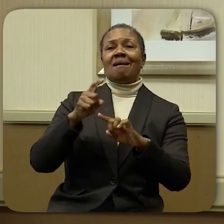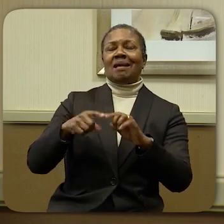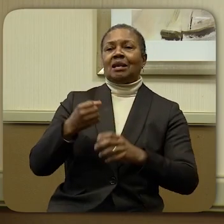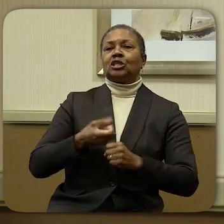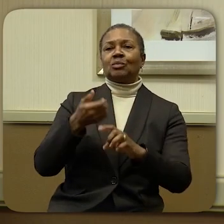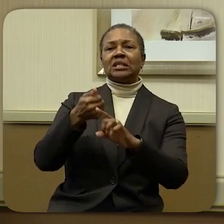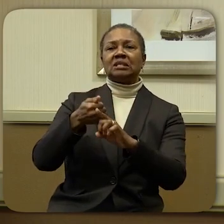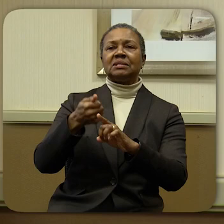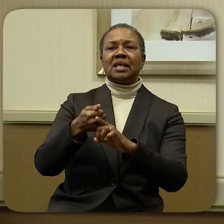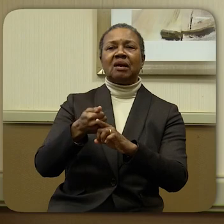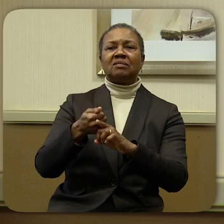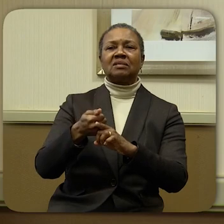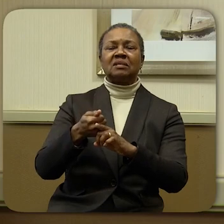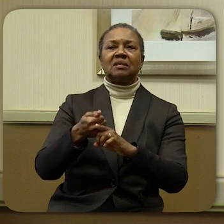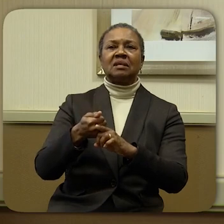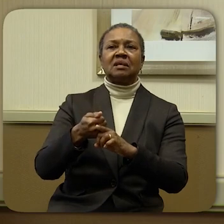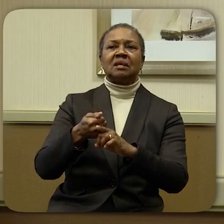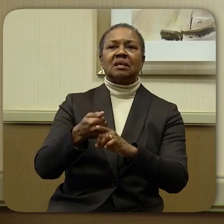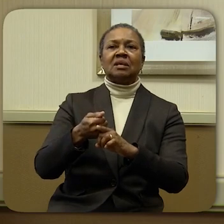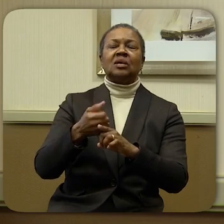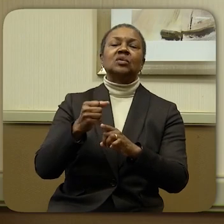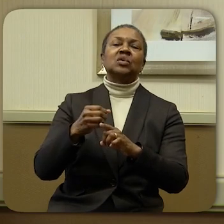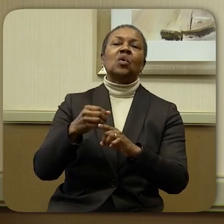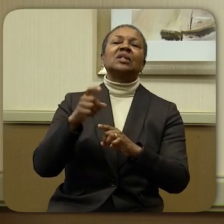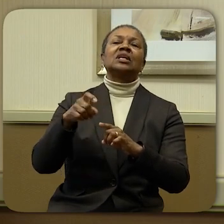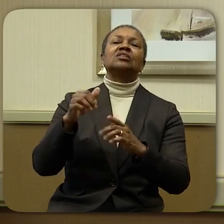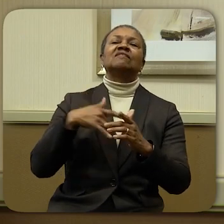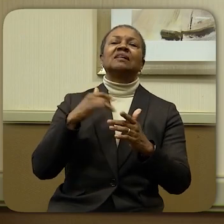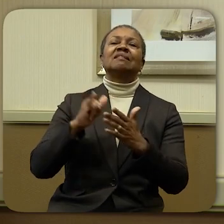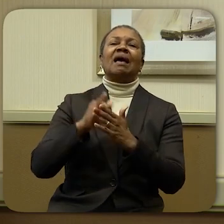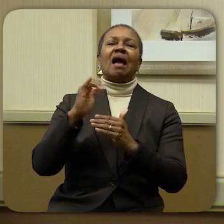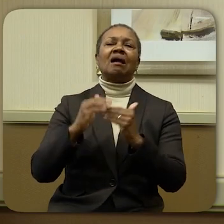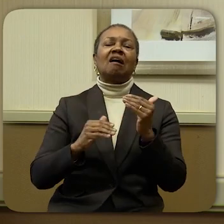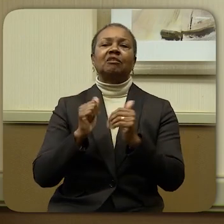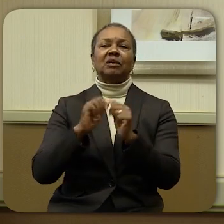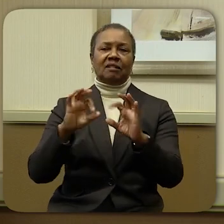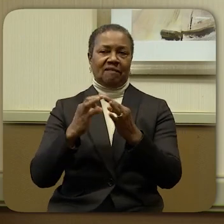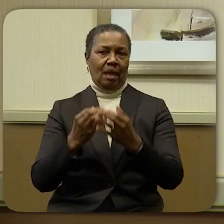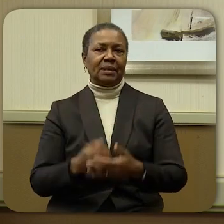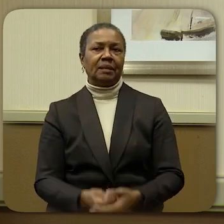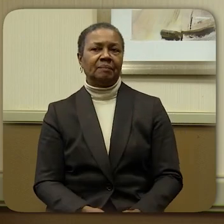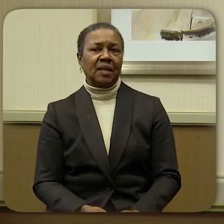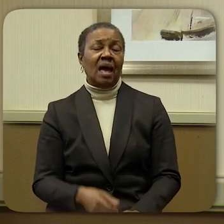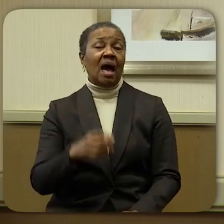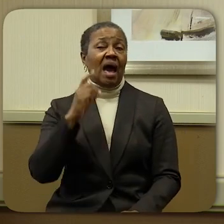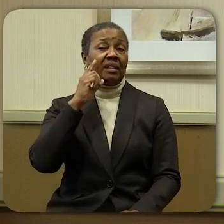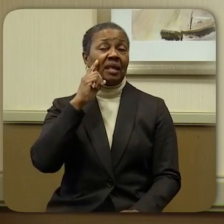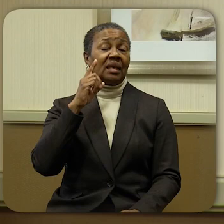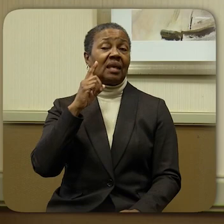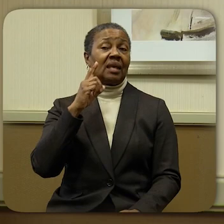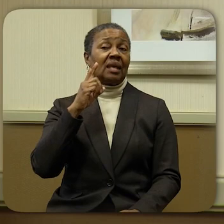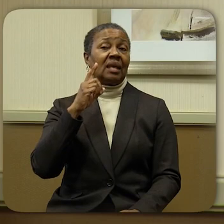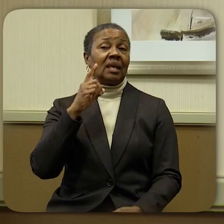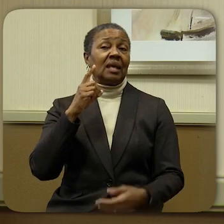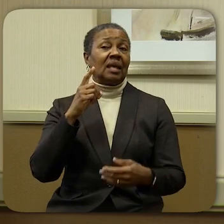express themselves, but even to feel that comfortable to do that with their family. So I think it makes it